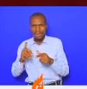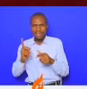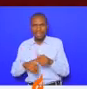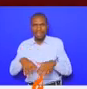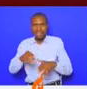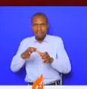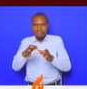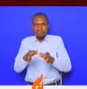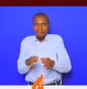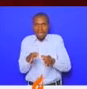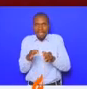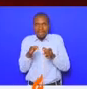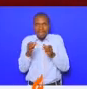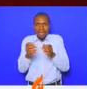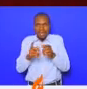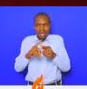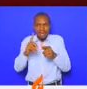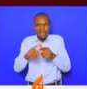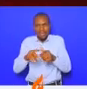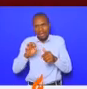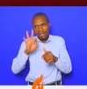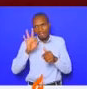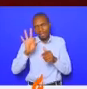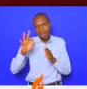Finance, and Trade, Mr. Speaker.